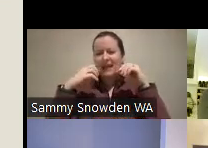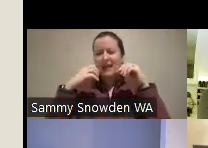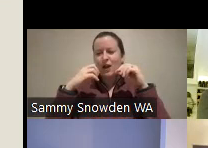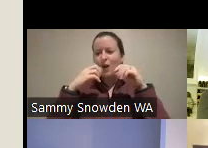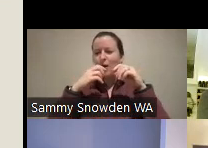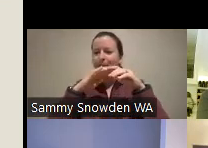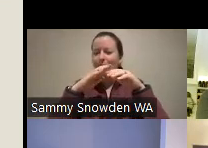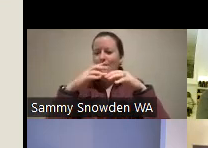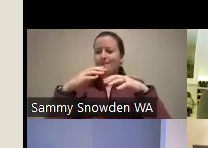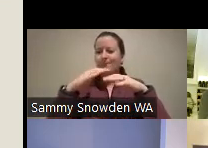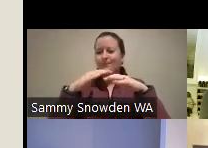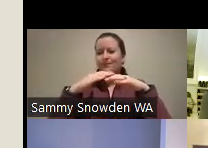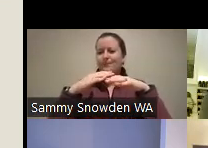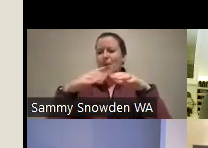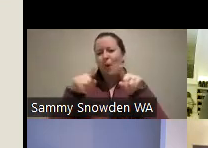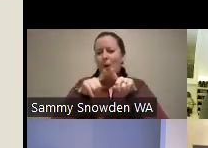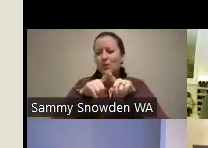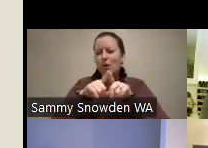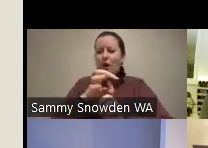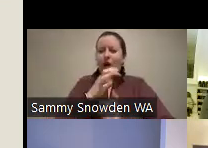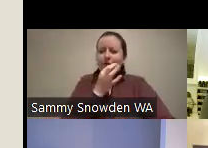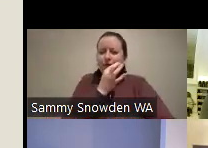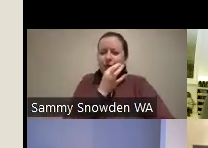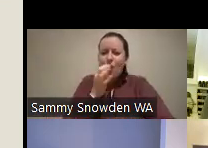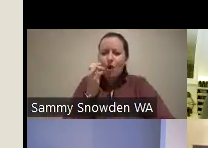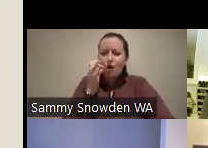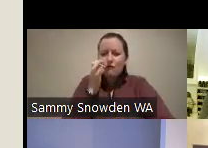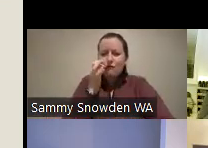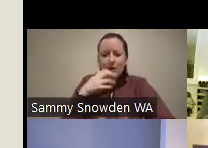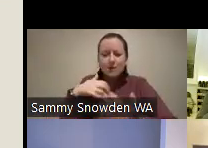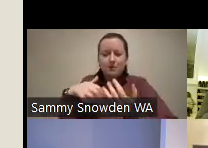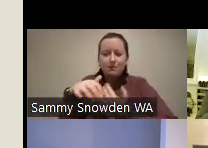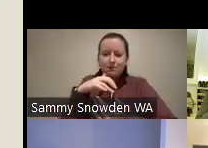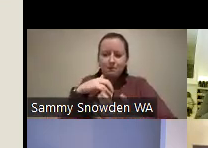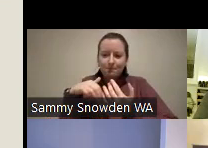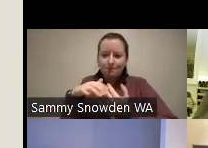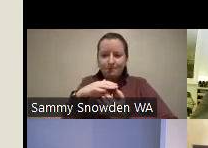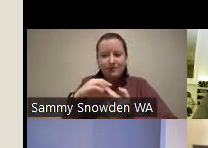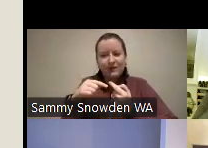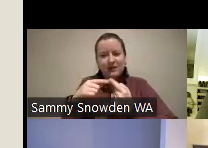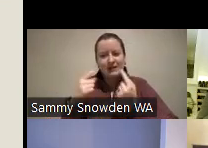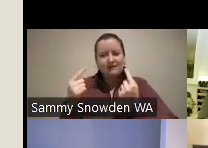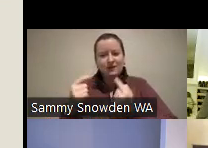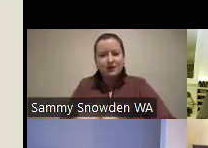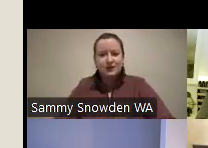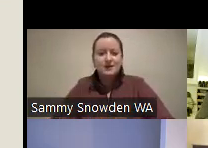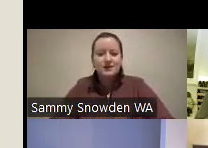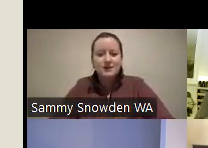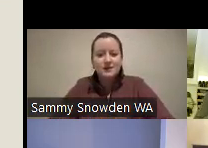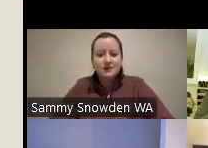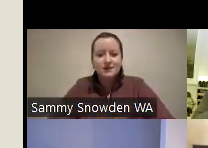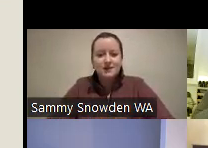So what can we use it for? So it might inspire us to try something new, but also help